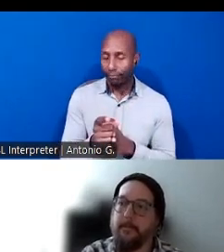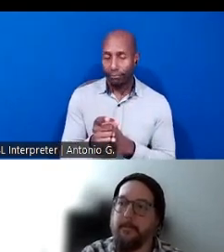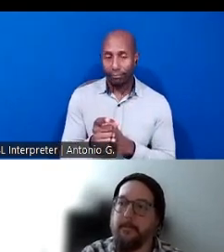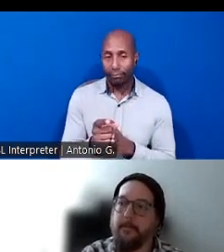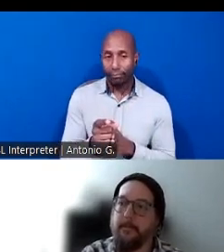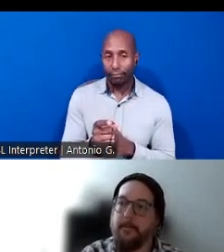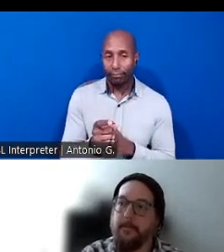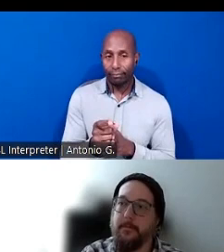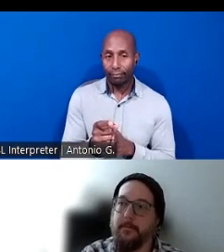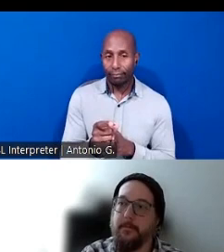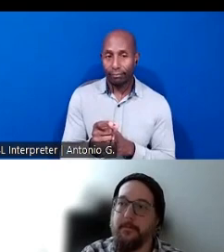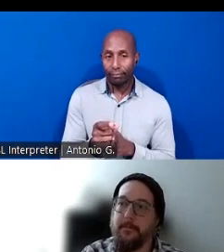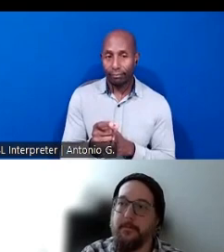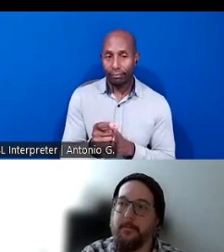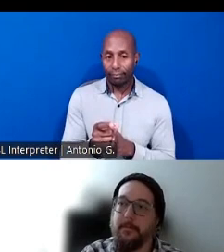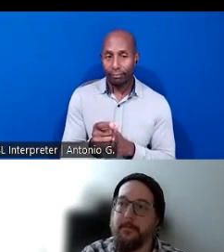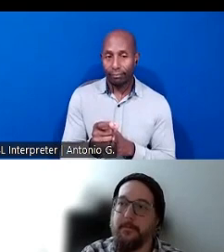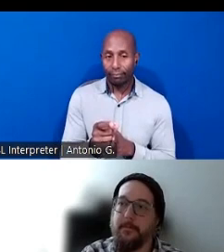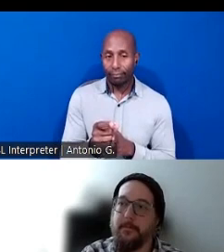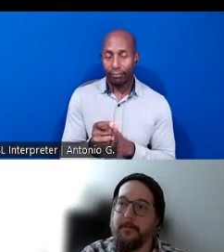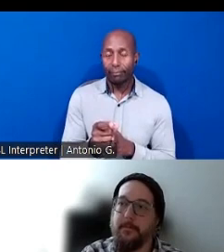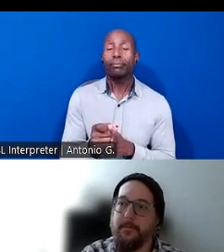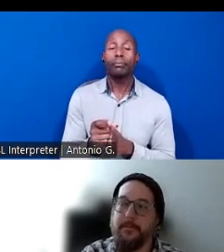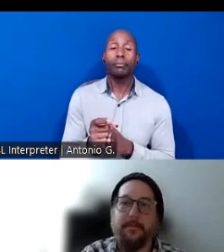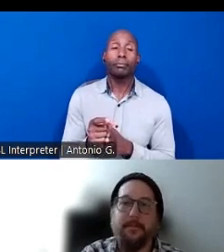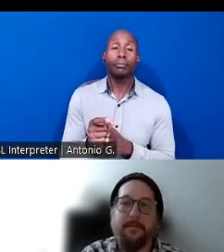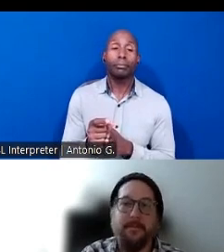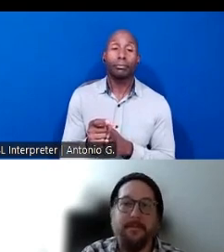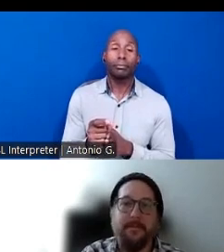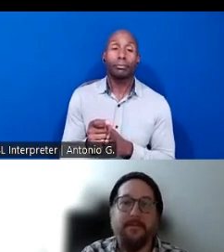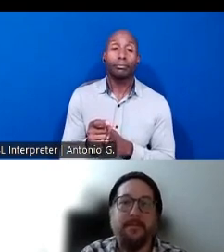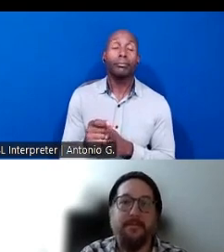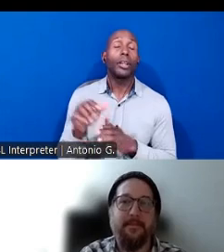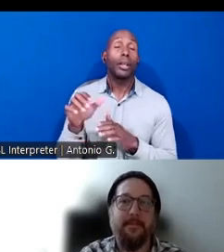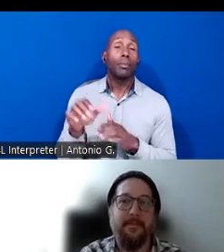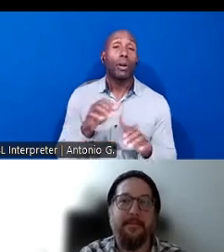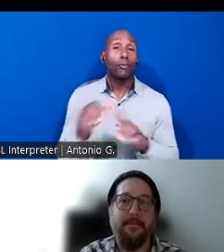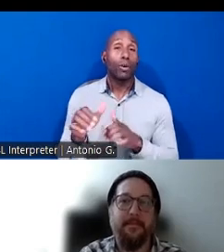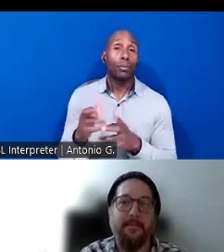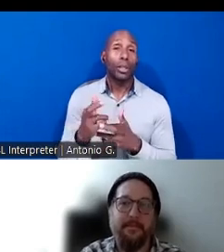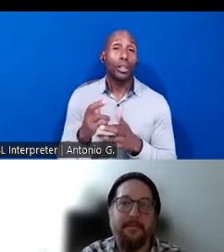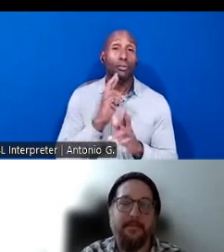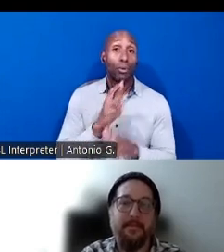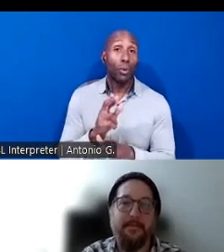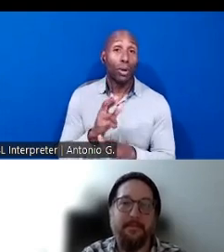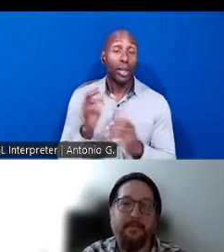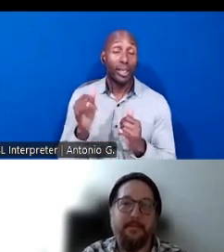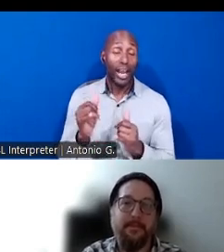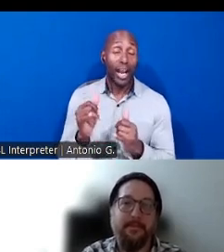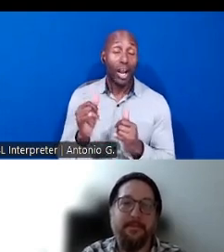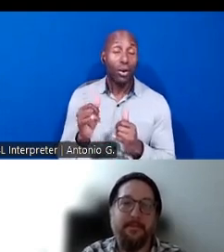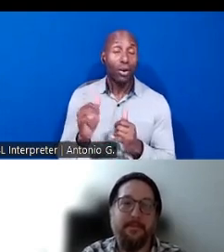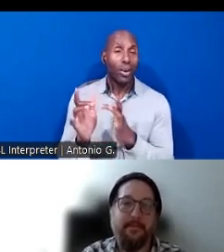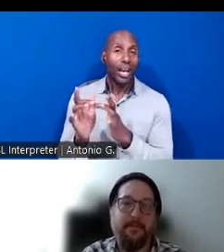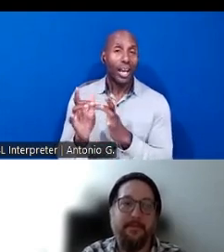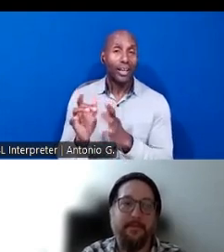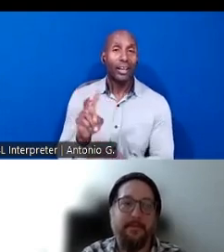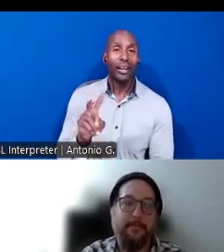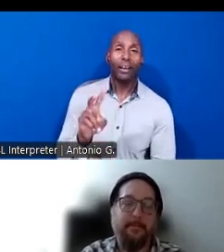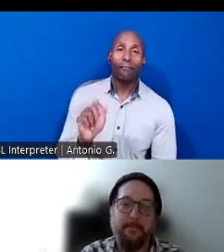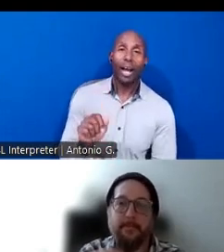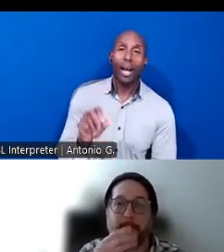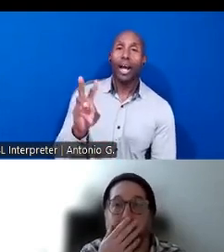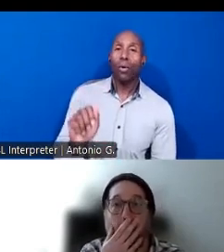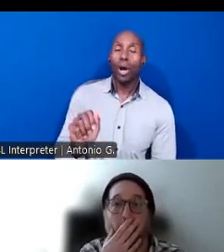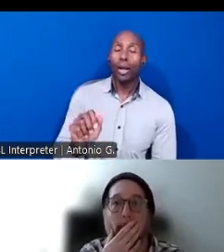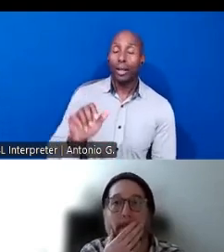plug, performance reporting is now online on the VAWA Impact tool. So it may look a little